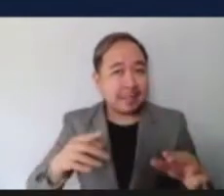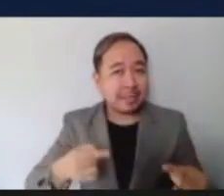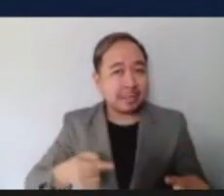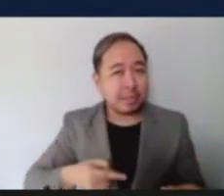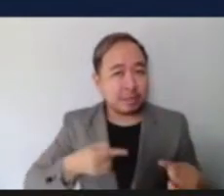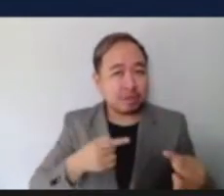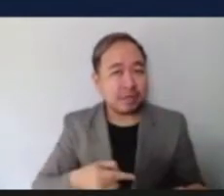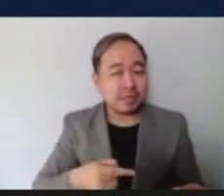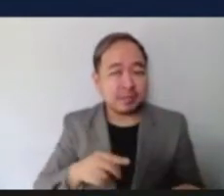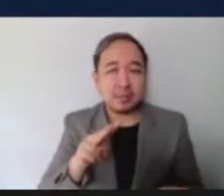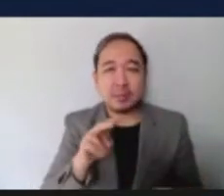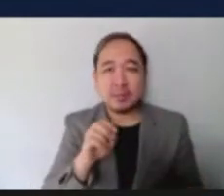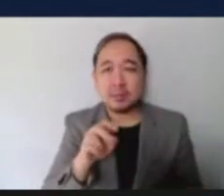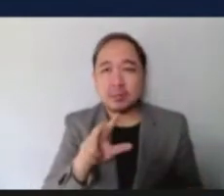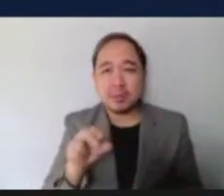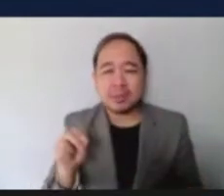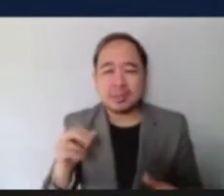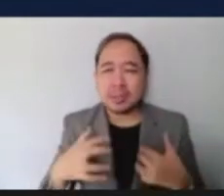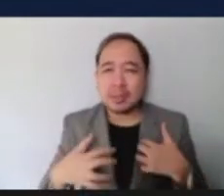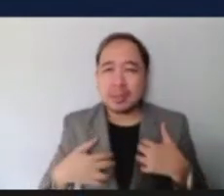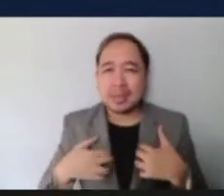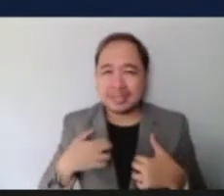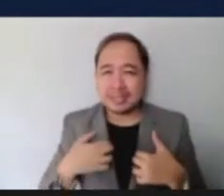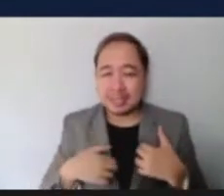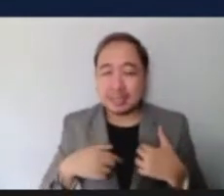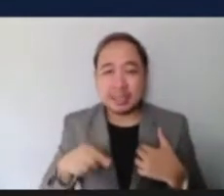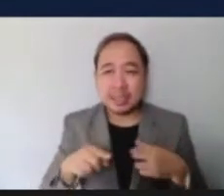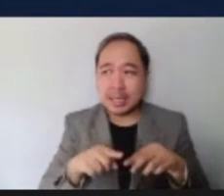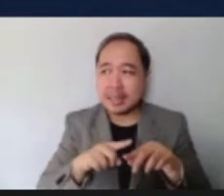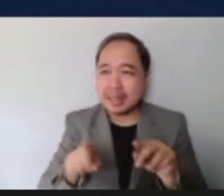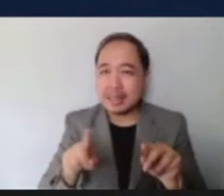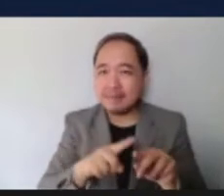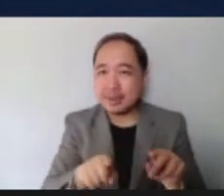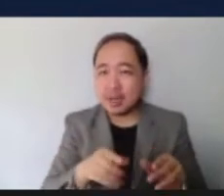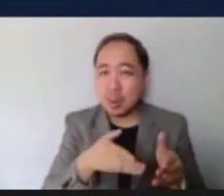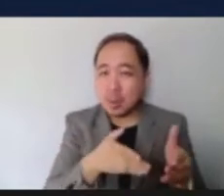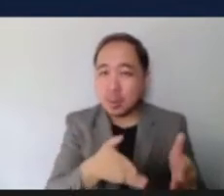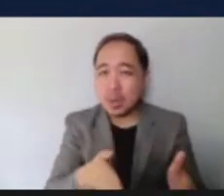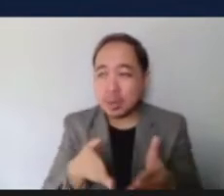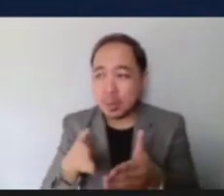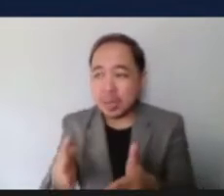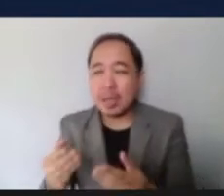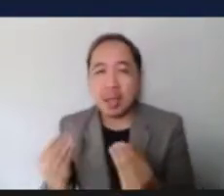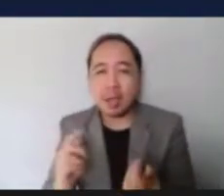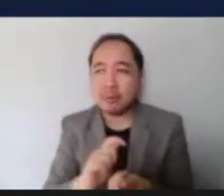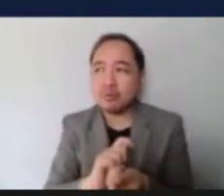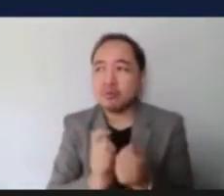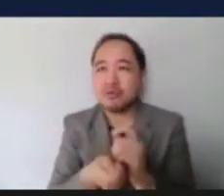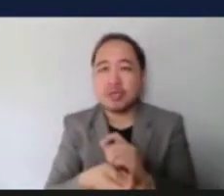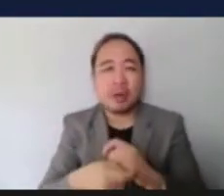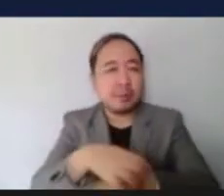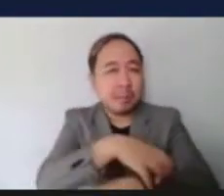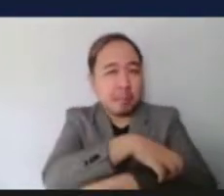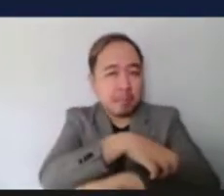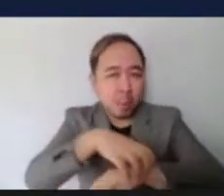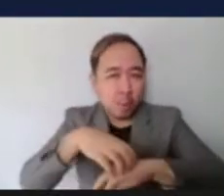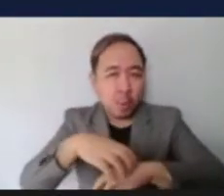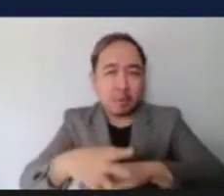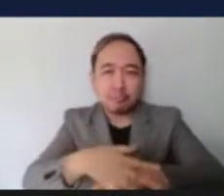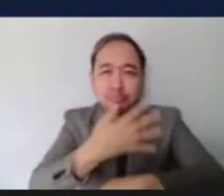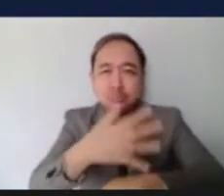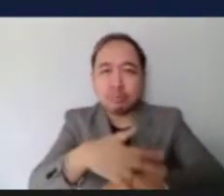we are looking forward to leverage this mortalities to advance the coastal and money agenda in the region